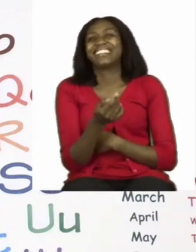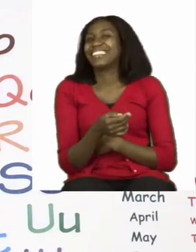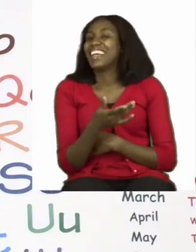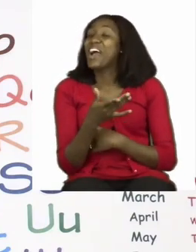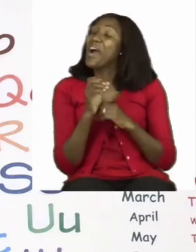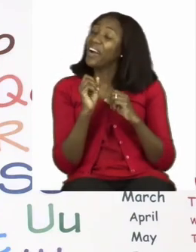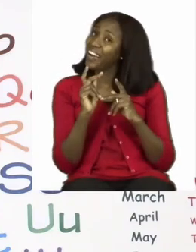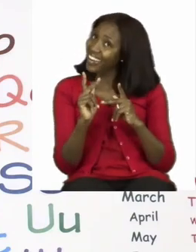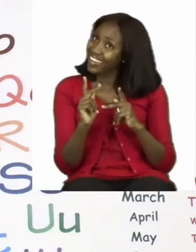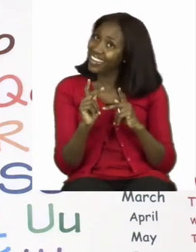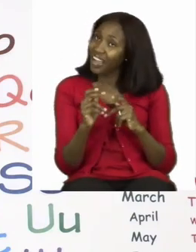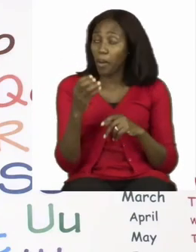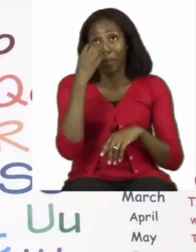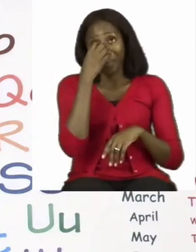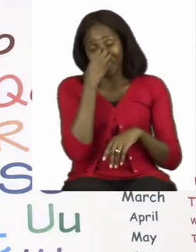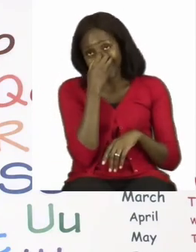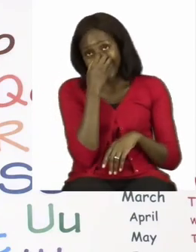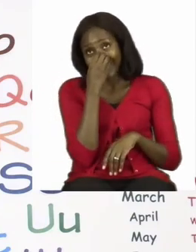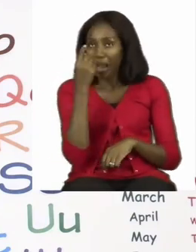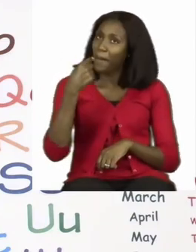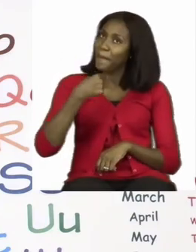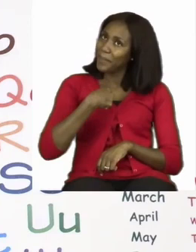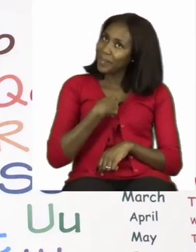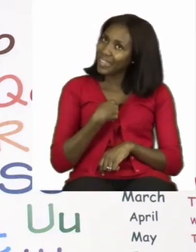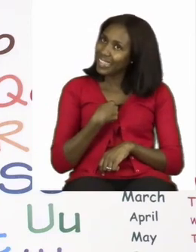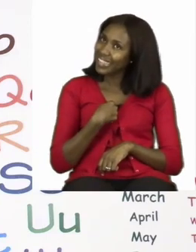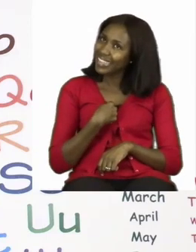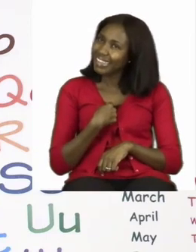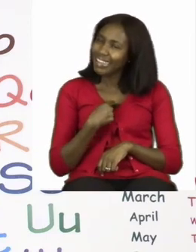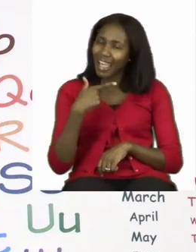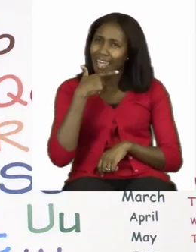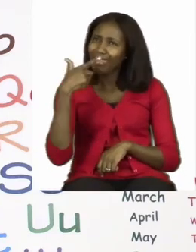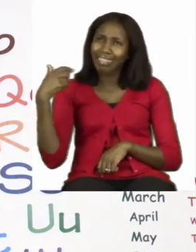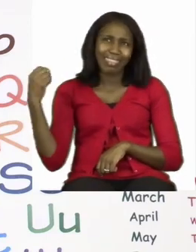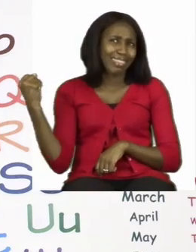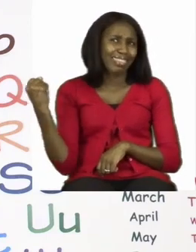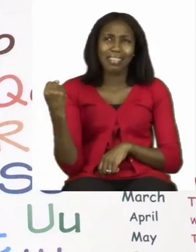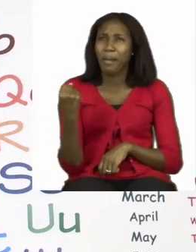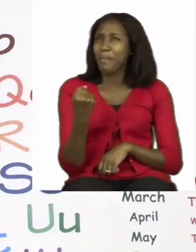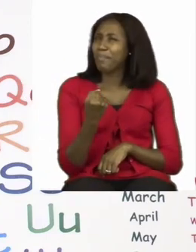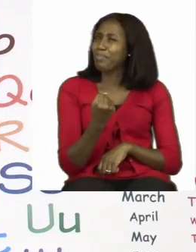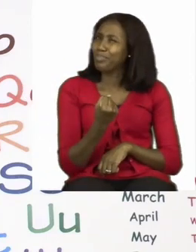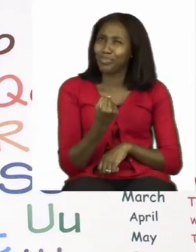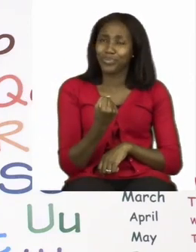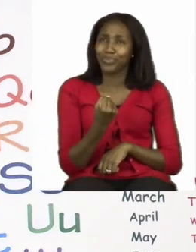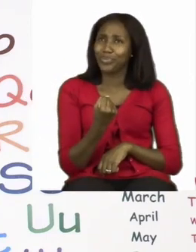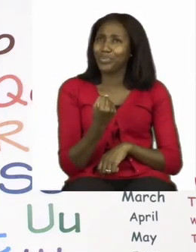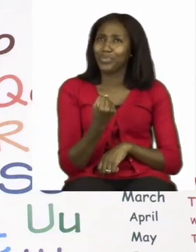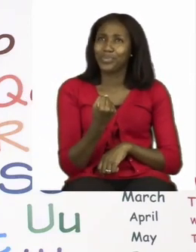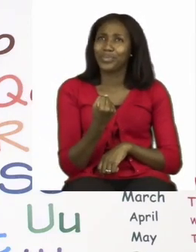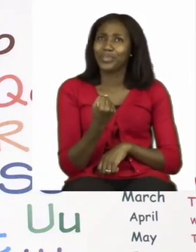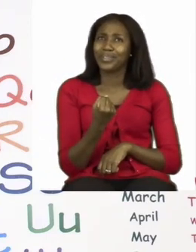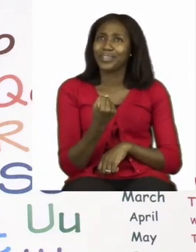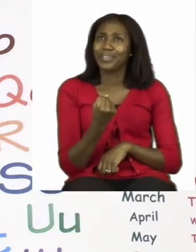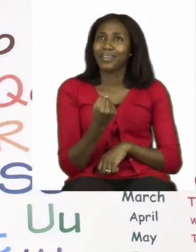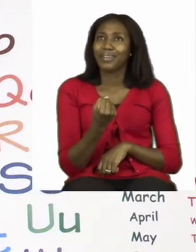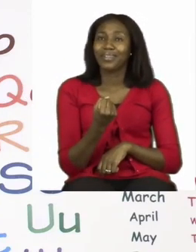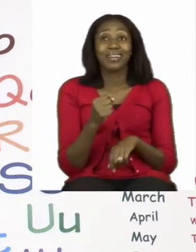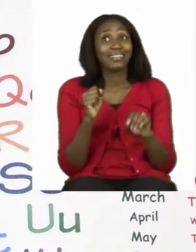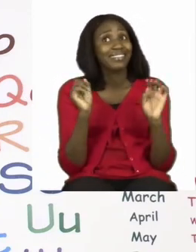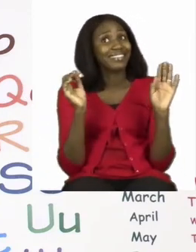So, from Zoshi and I would like to say thank you for joining us today and